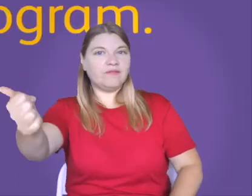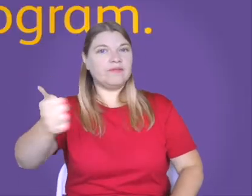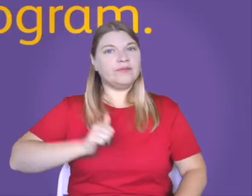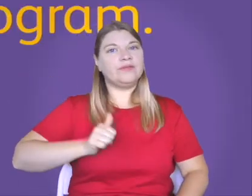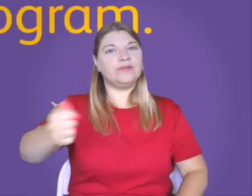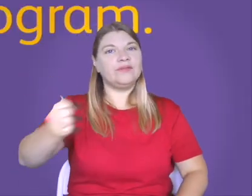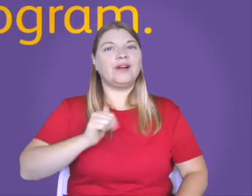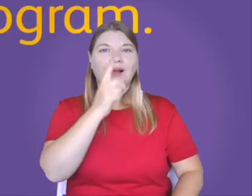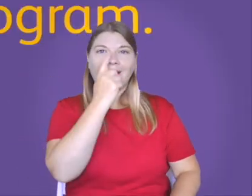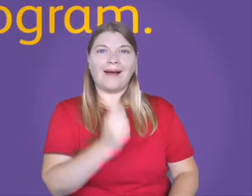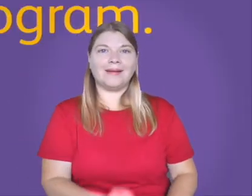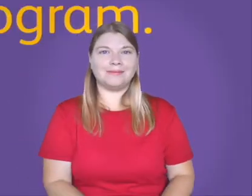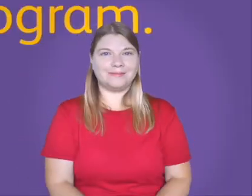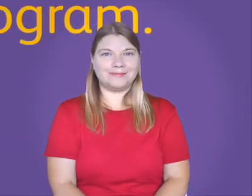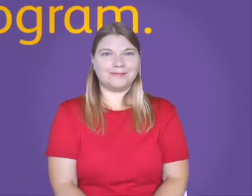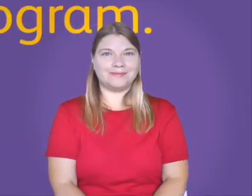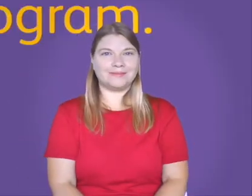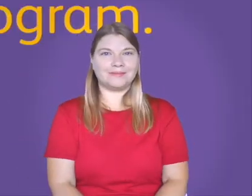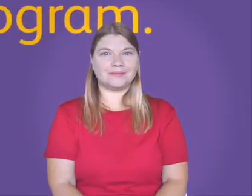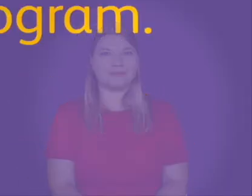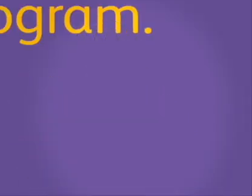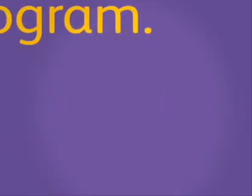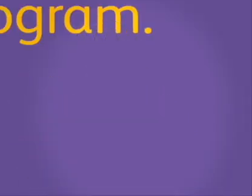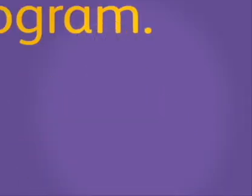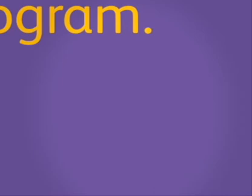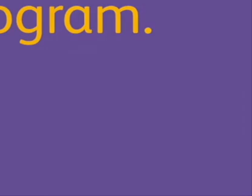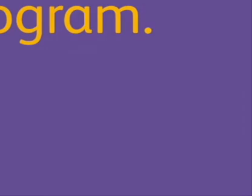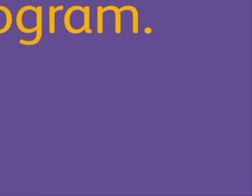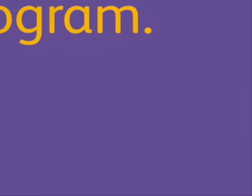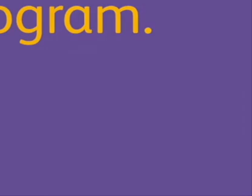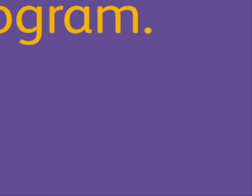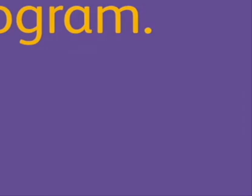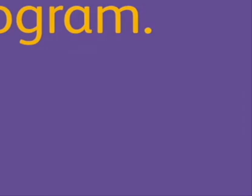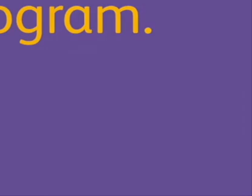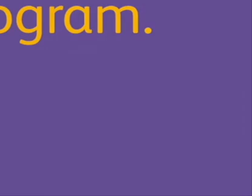Blow across the bottles and watch the spectrogram.